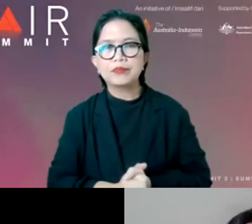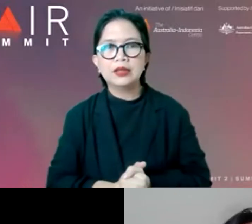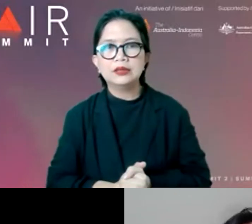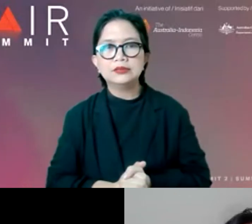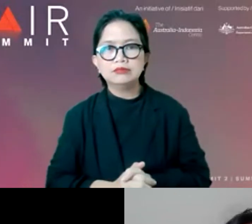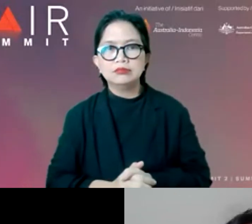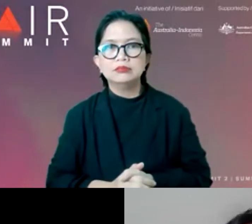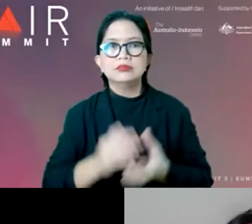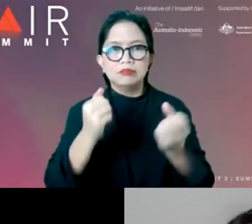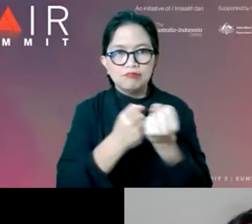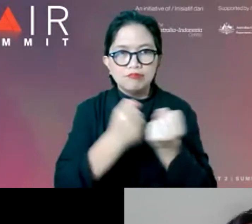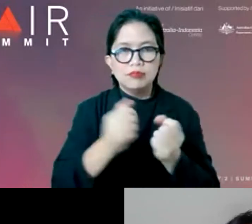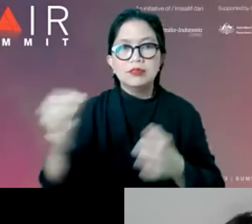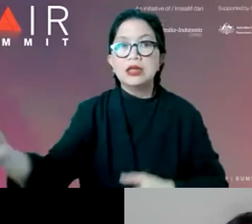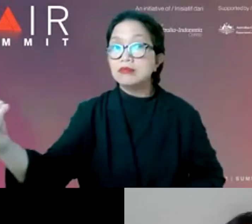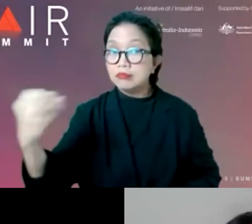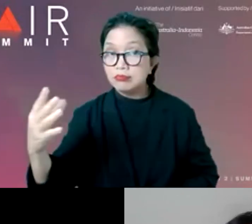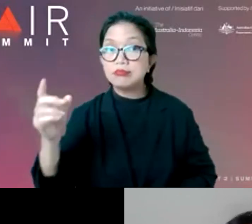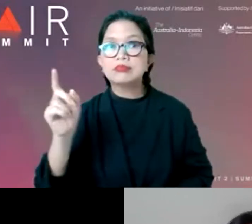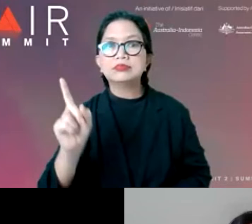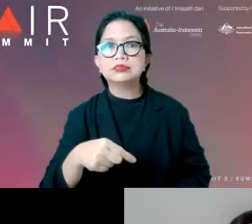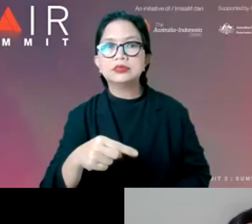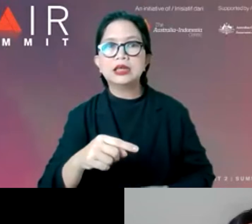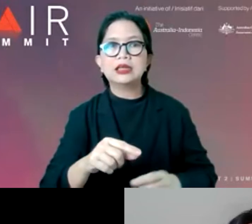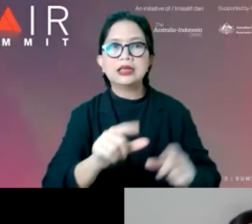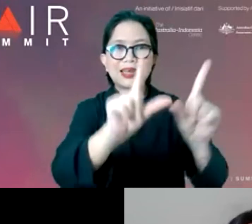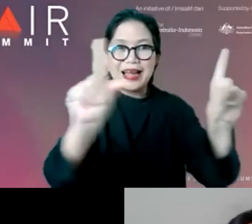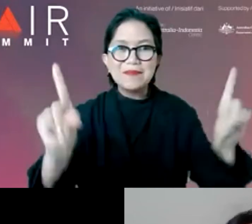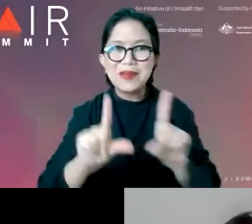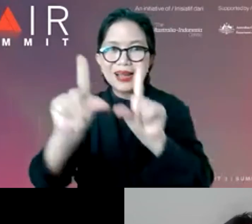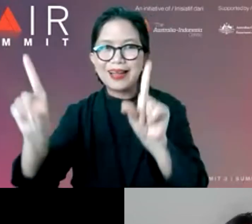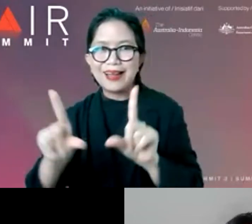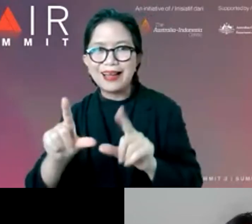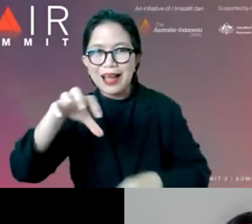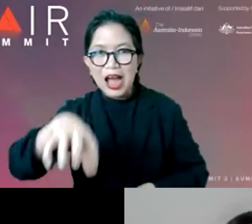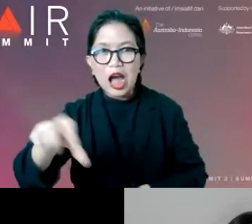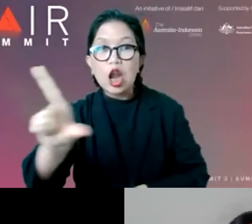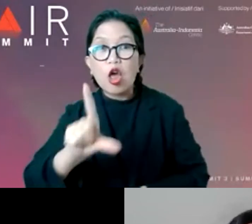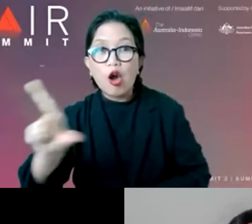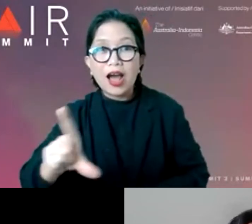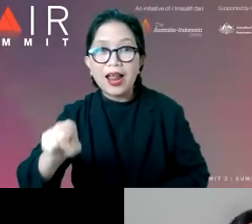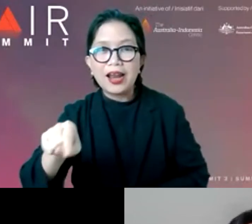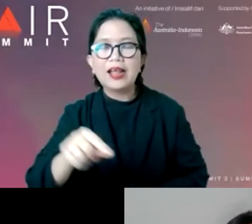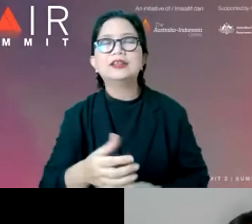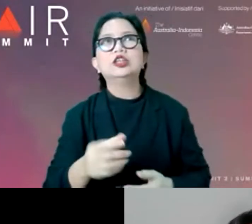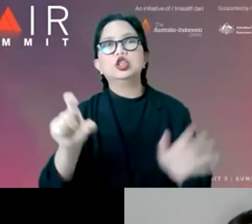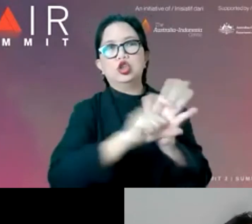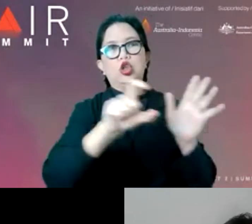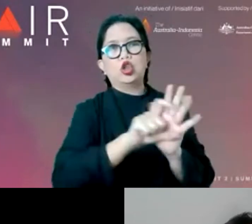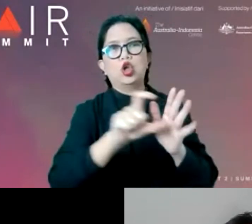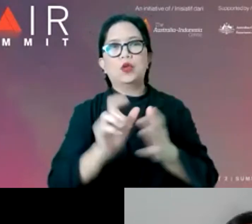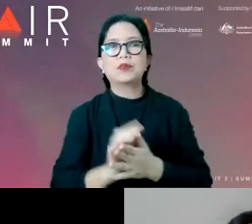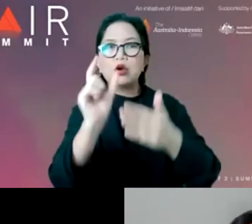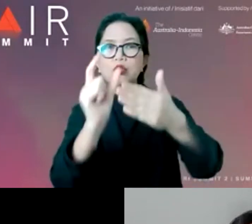from the local. When Pak Petra mentioned Gajah Mada, Gajah Mada is, I think, rather unique because